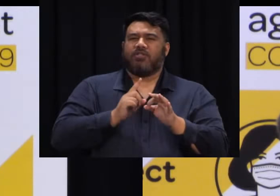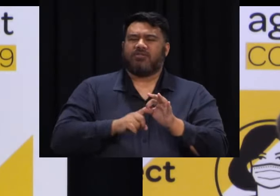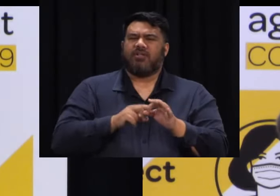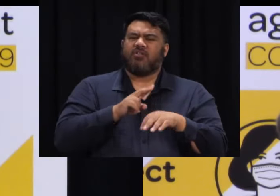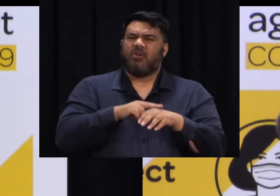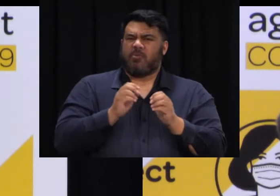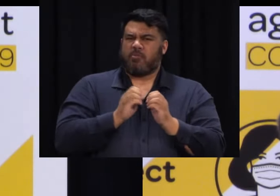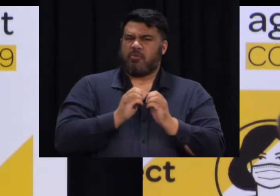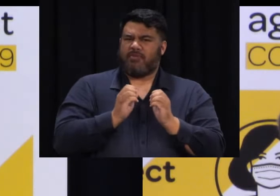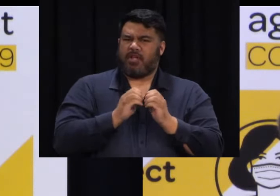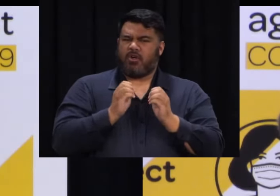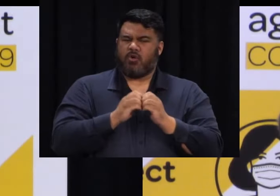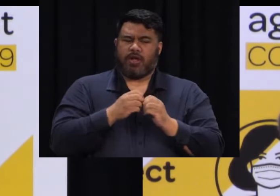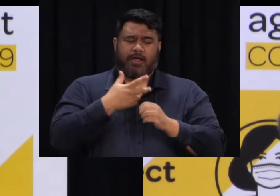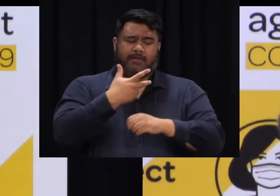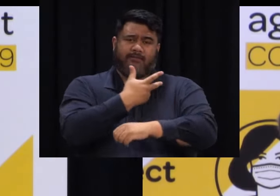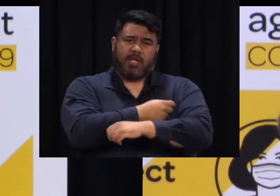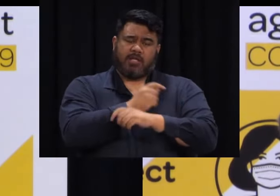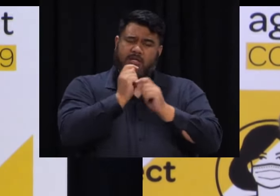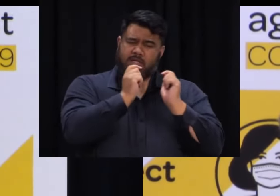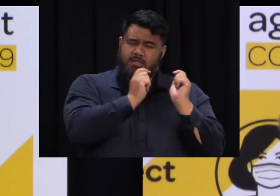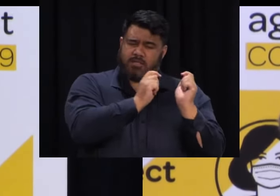rates which would get us over 90%